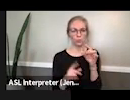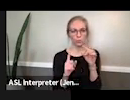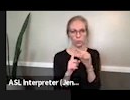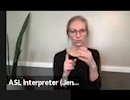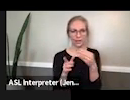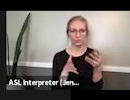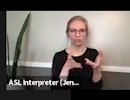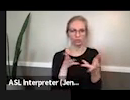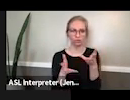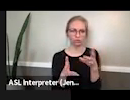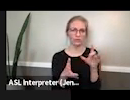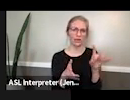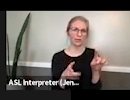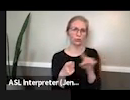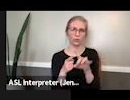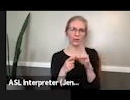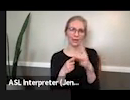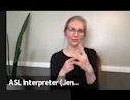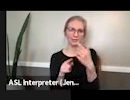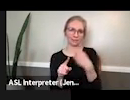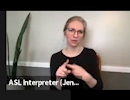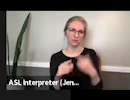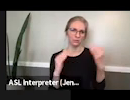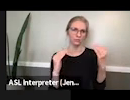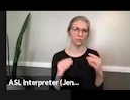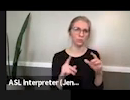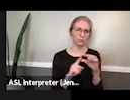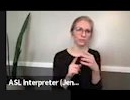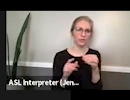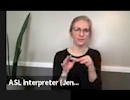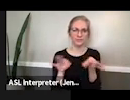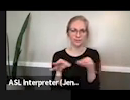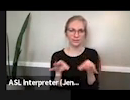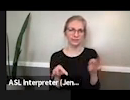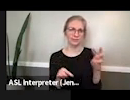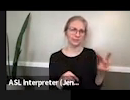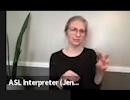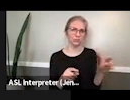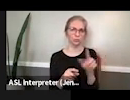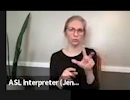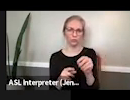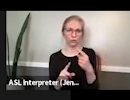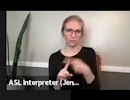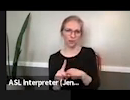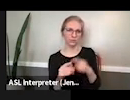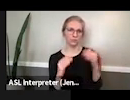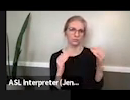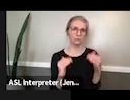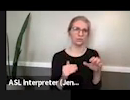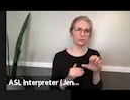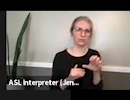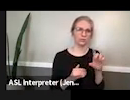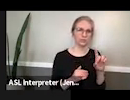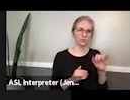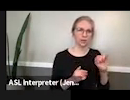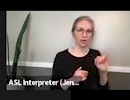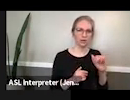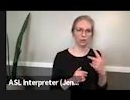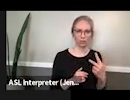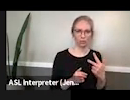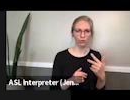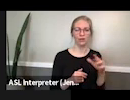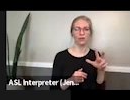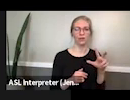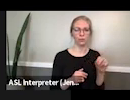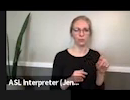months. Words and sentences, 16 to 30 months. And the 3, CDI 3, 30 to 37. These are really